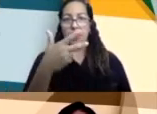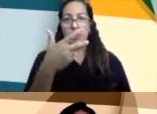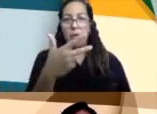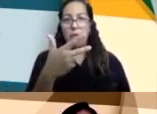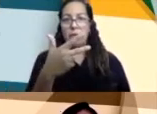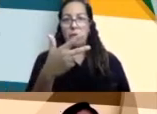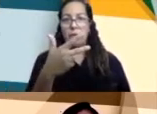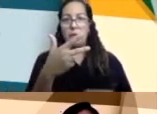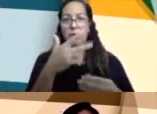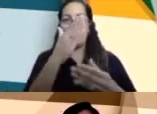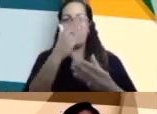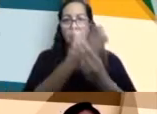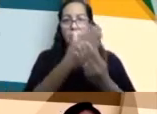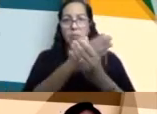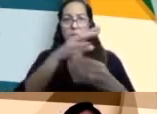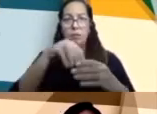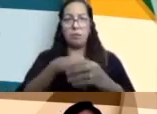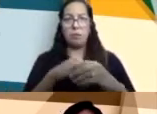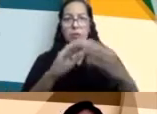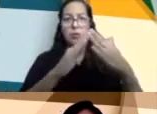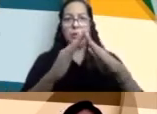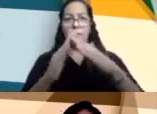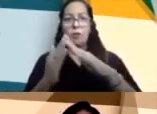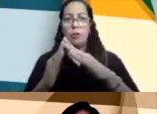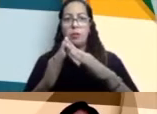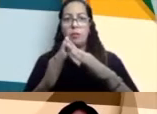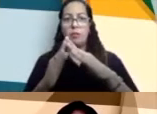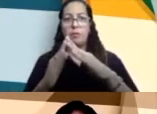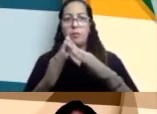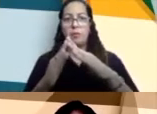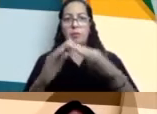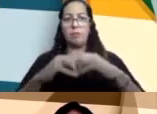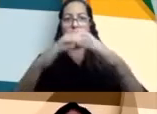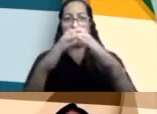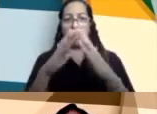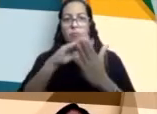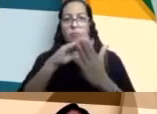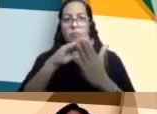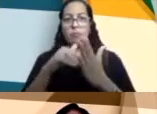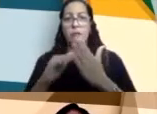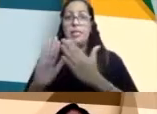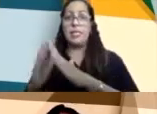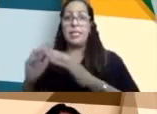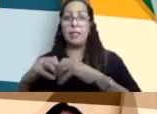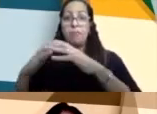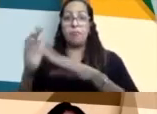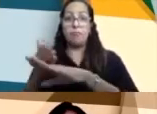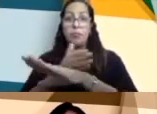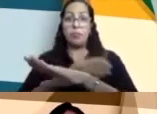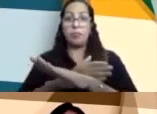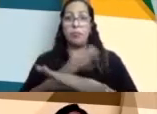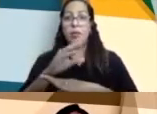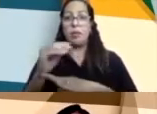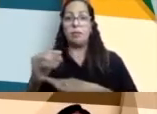portfolio, including community resilience centers program, city revitalization, and critical infrastructure